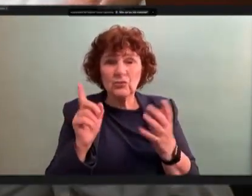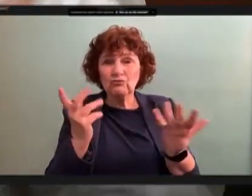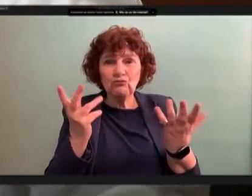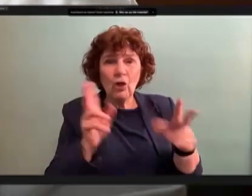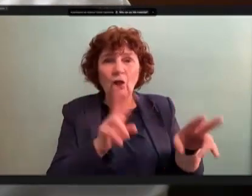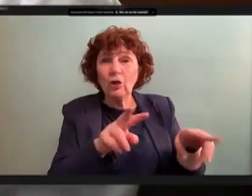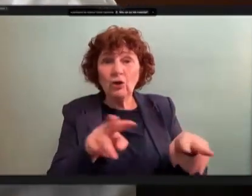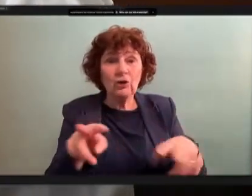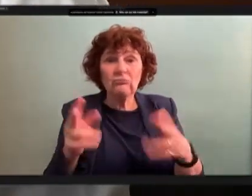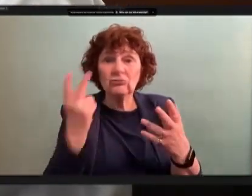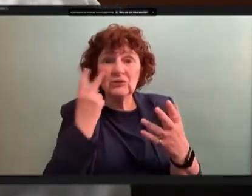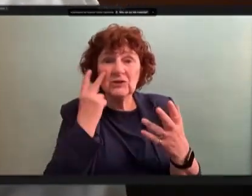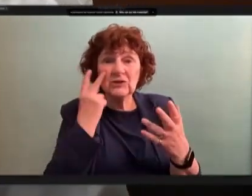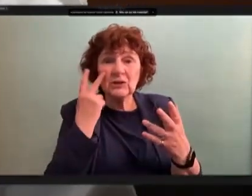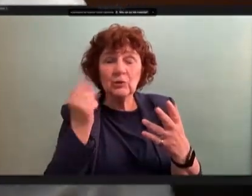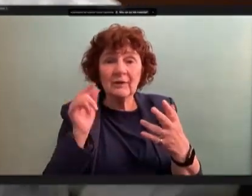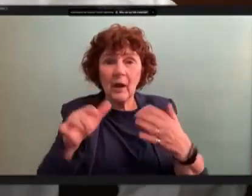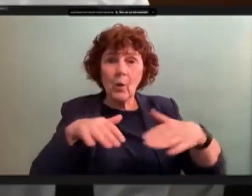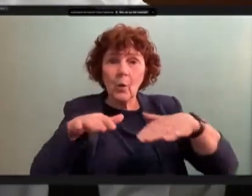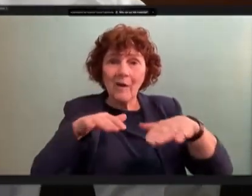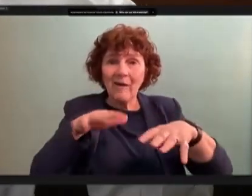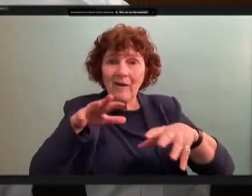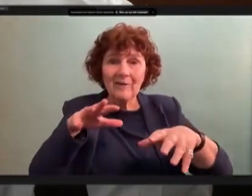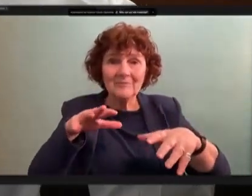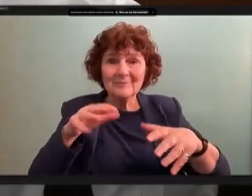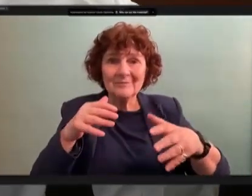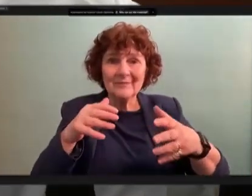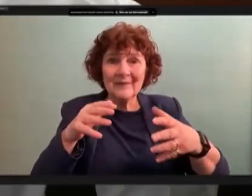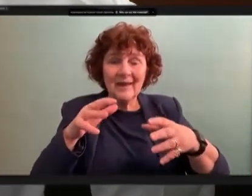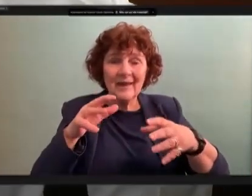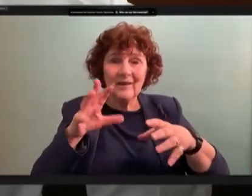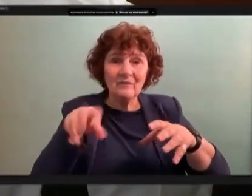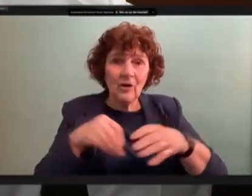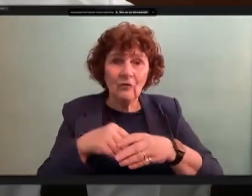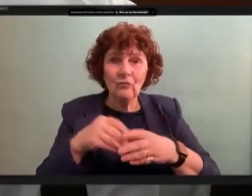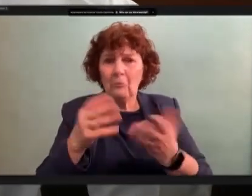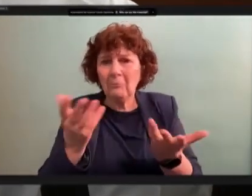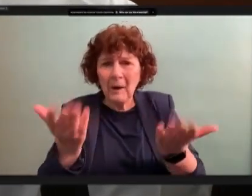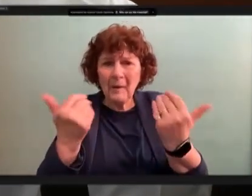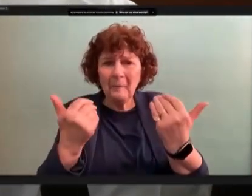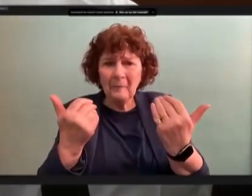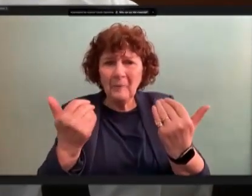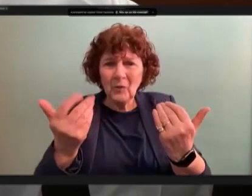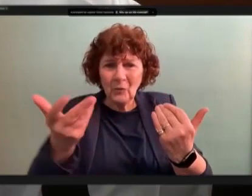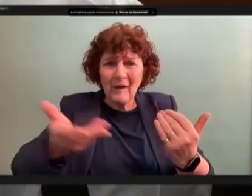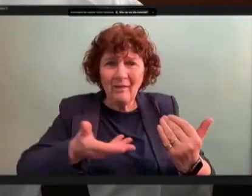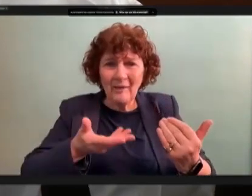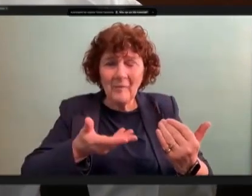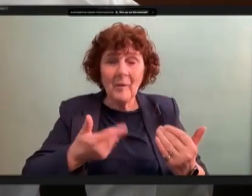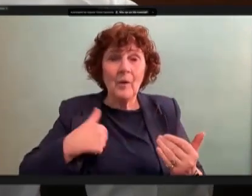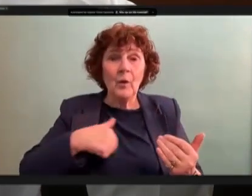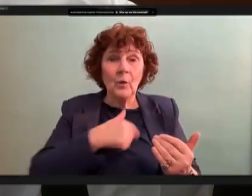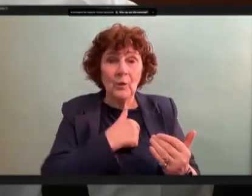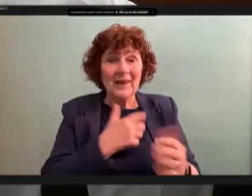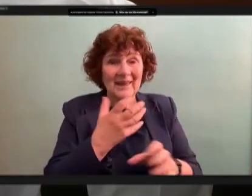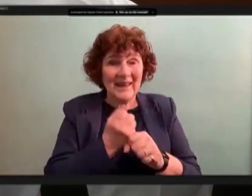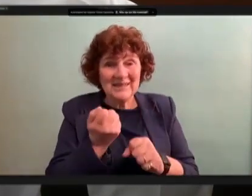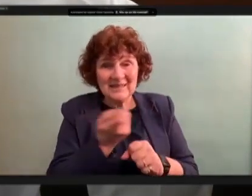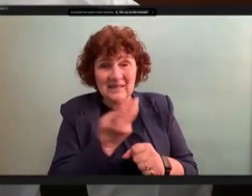just to see what it might have to offer, please come down. You will be welcome. But we get several thousand